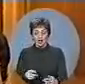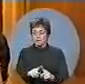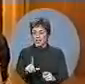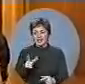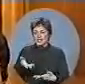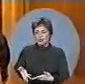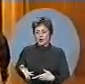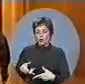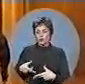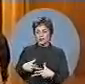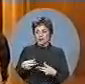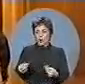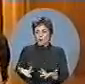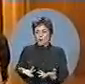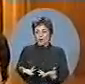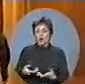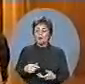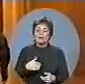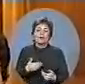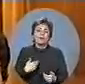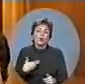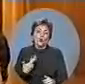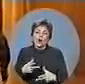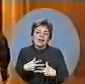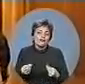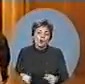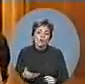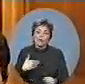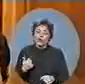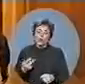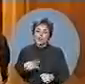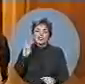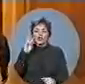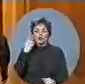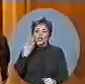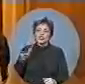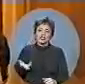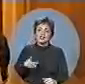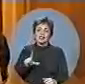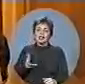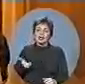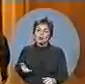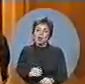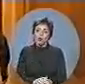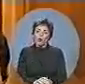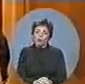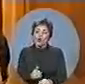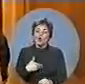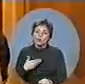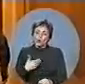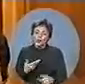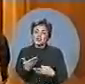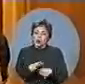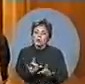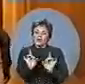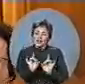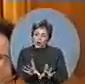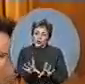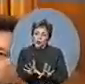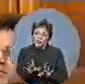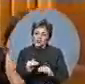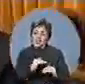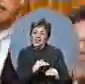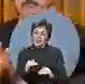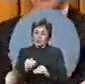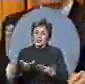Liberals look at reversing themselves on this? Why have they flip-flopped on it? Why are they willing to give up those protections? That's what Canadians need to explain to them.